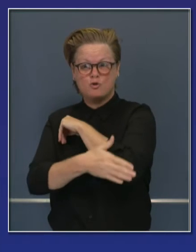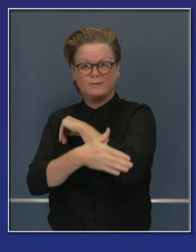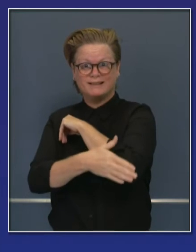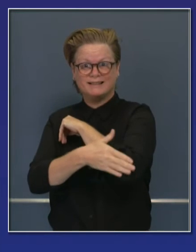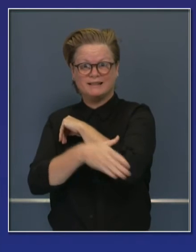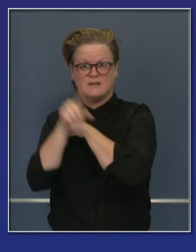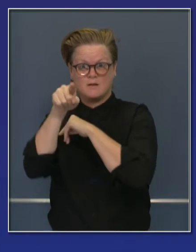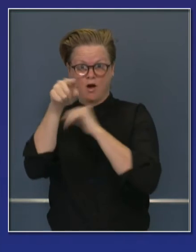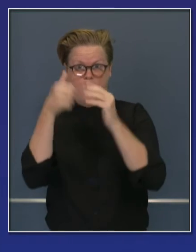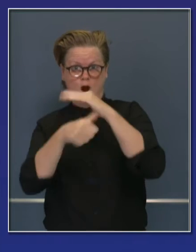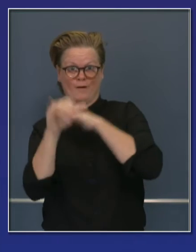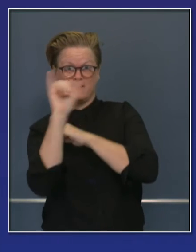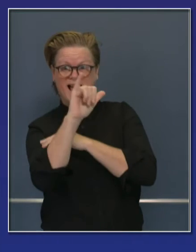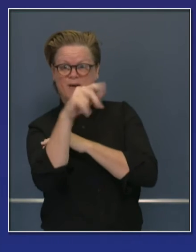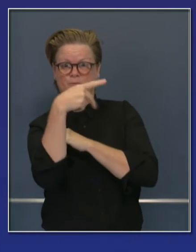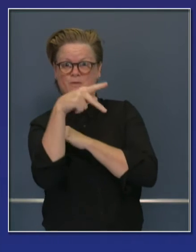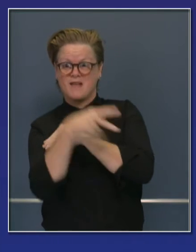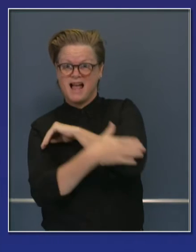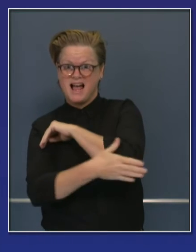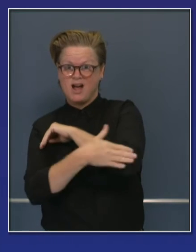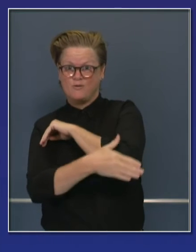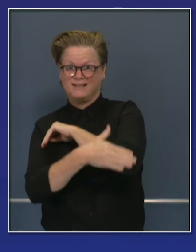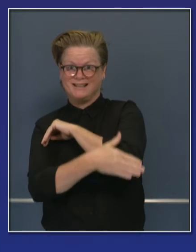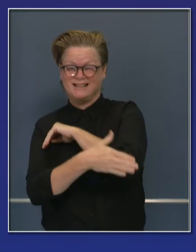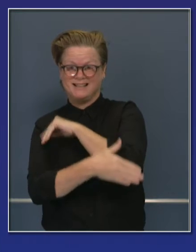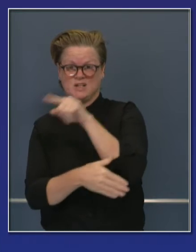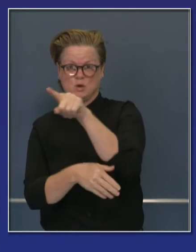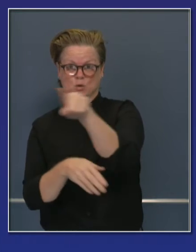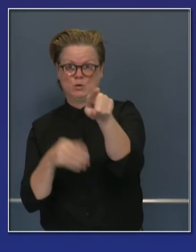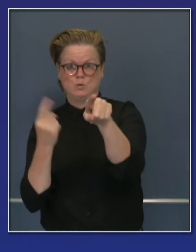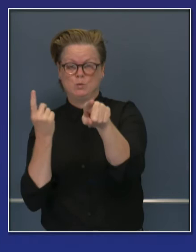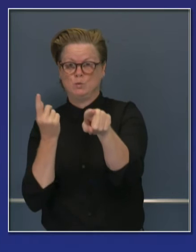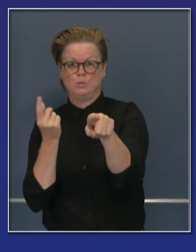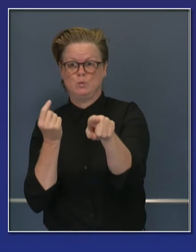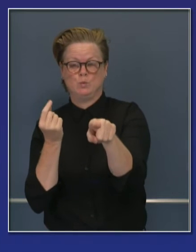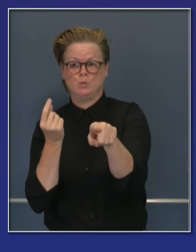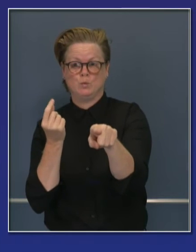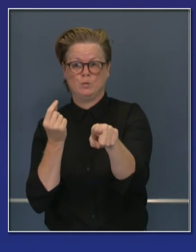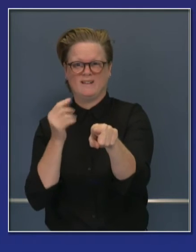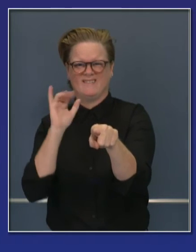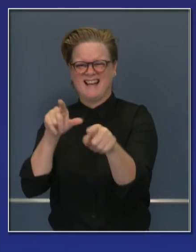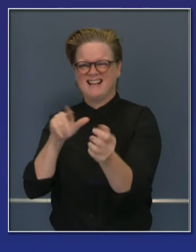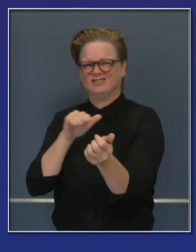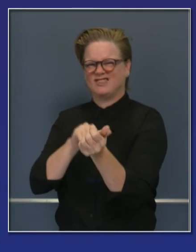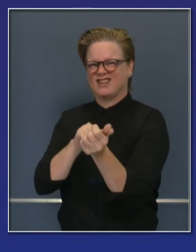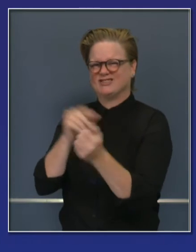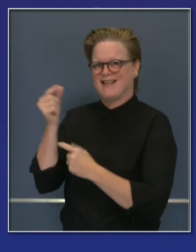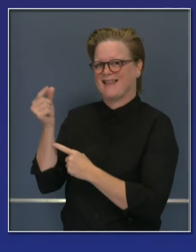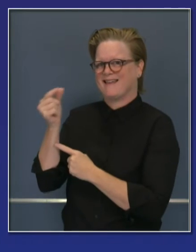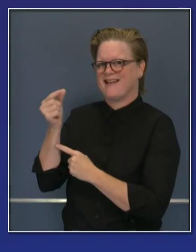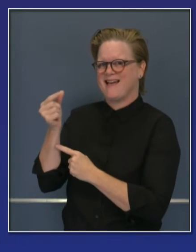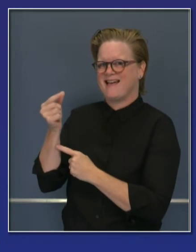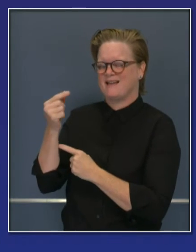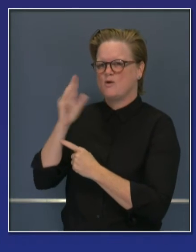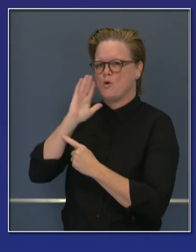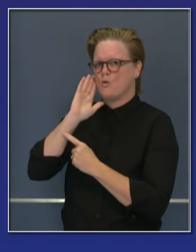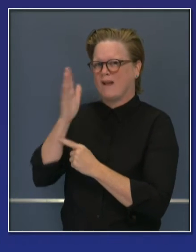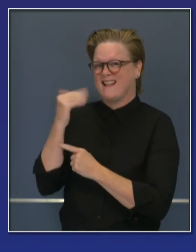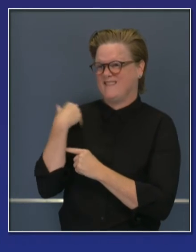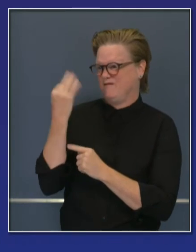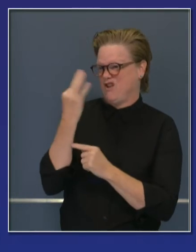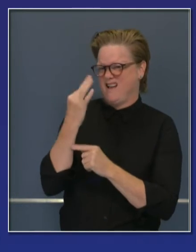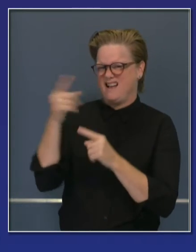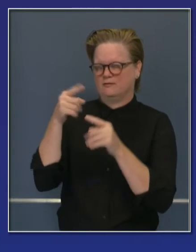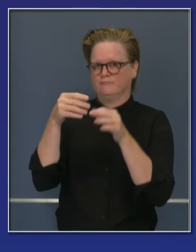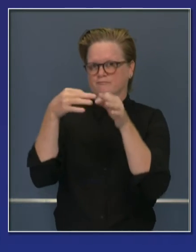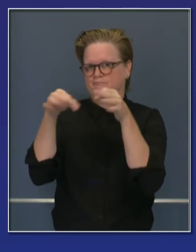in the purple tier counties, Dr. Galley announced a few days ago on Friday that we want to limit